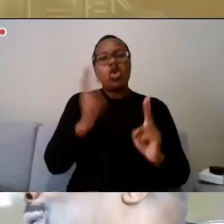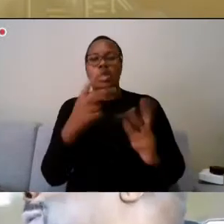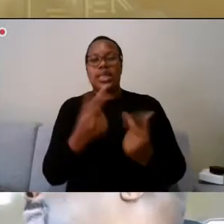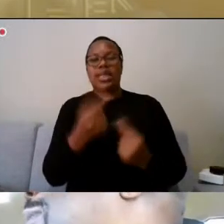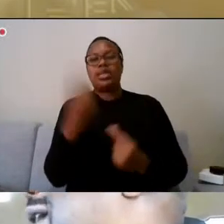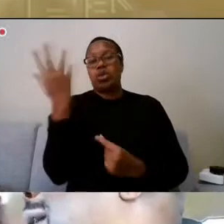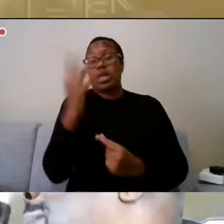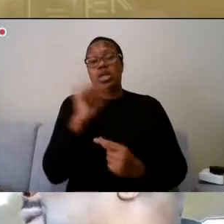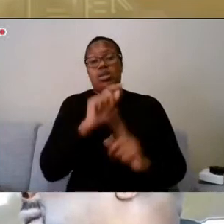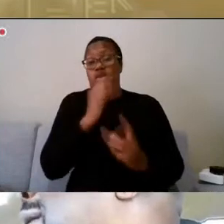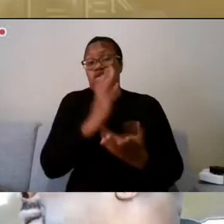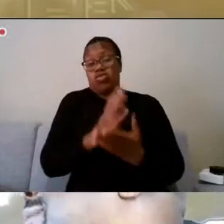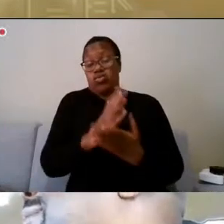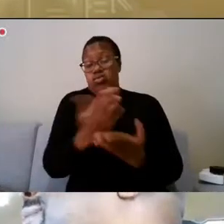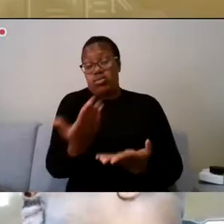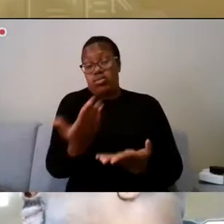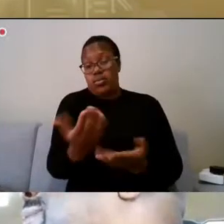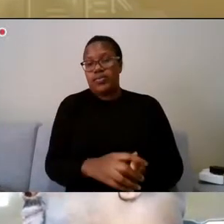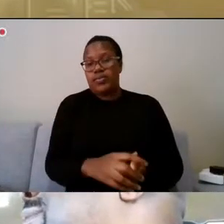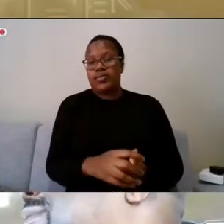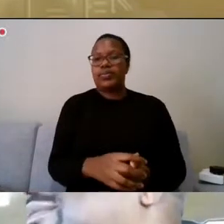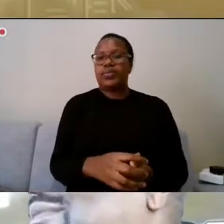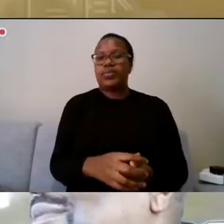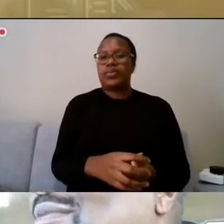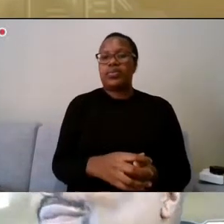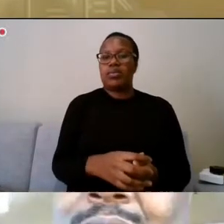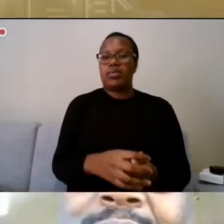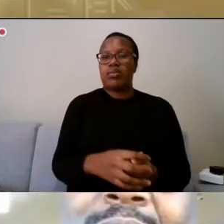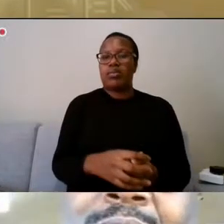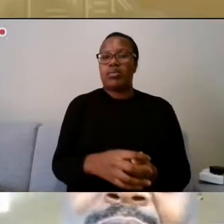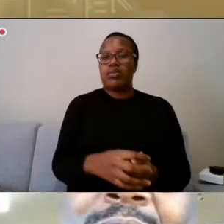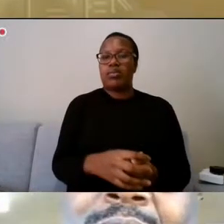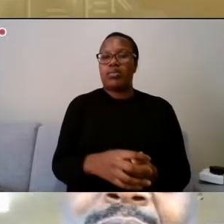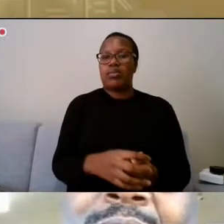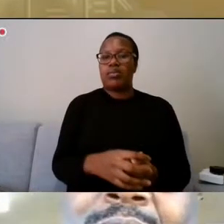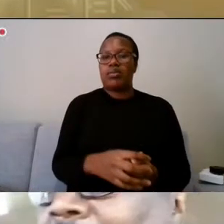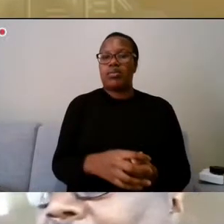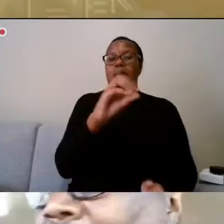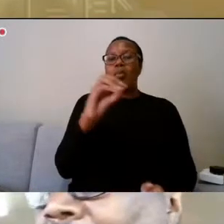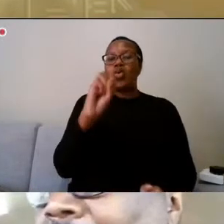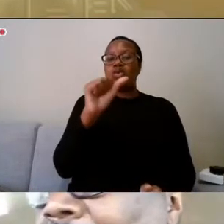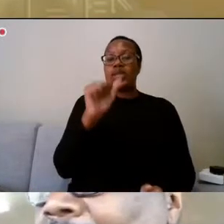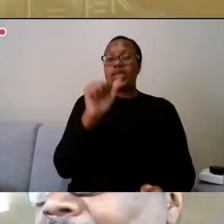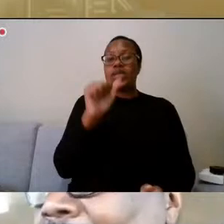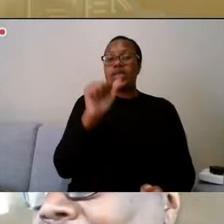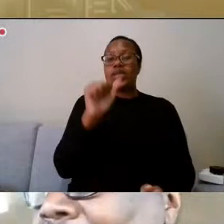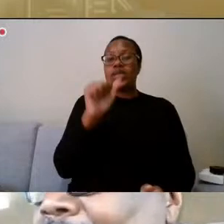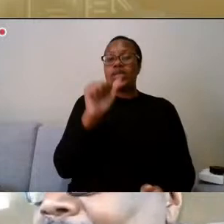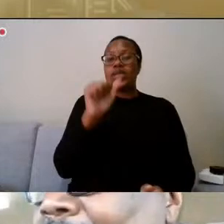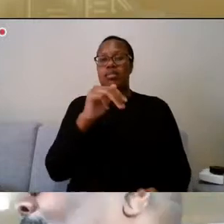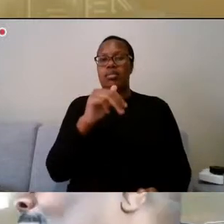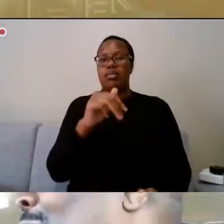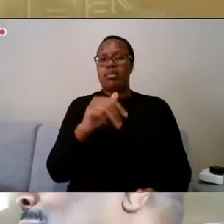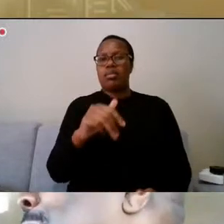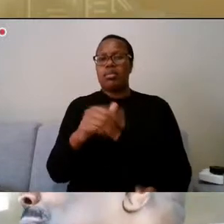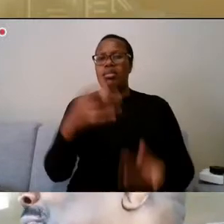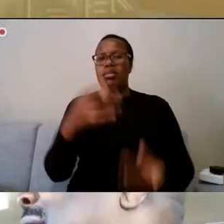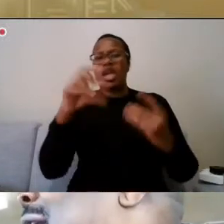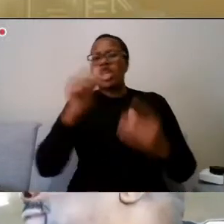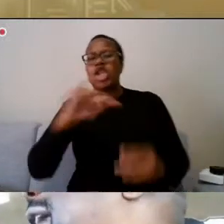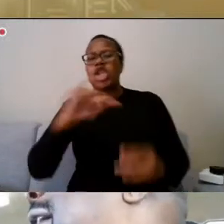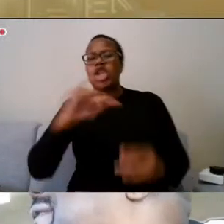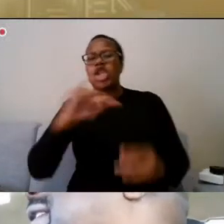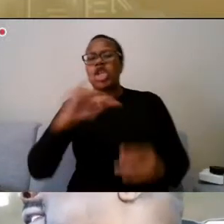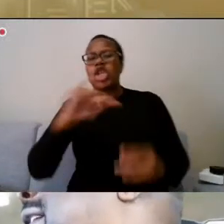Yes, good morning. Honourable Chairperson, it's Advocate Musa. Okay, thank you. Advocate Musa, sorry, I didn't see you. Yes,